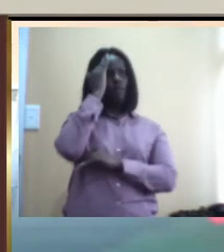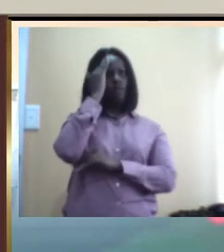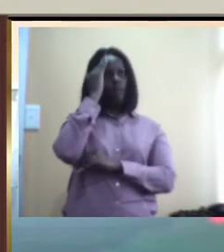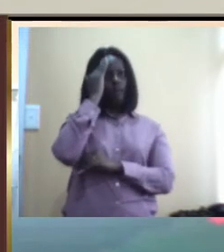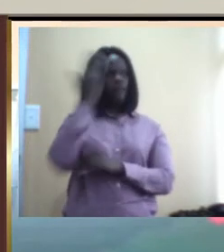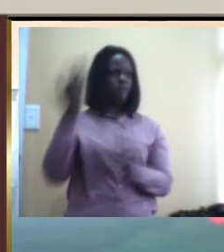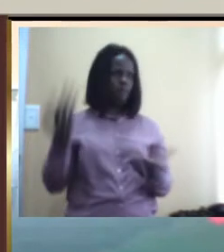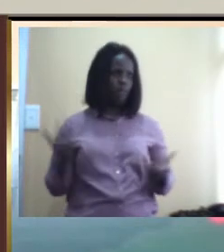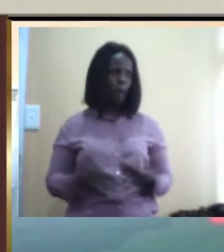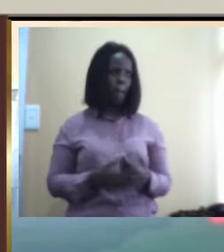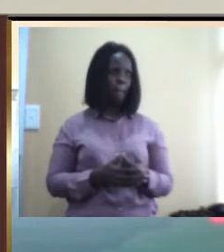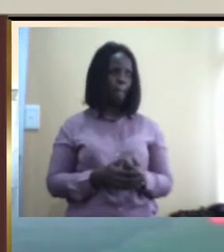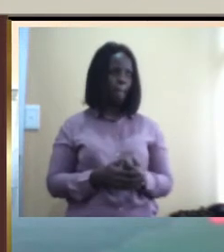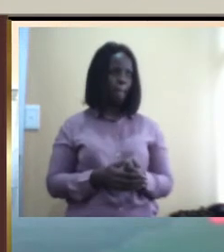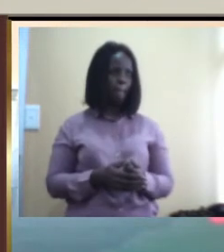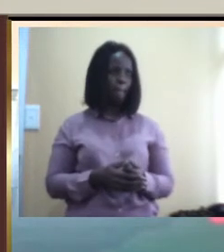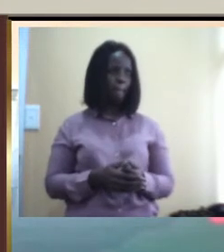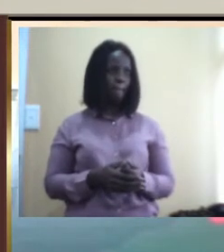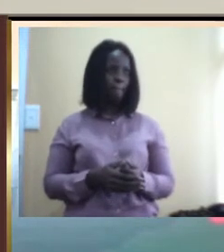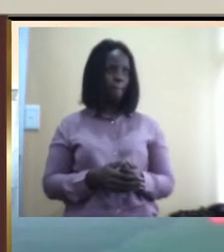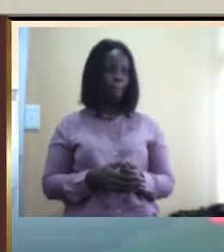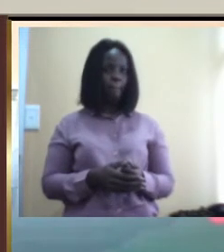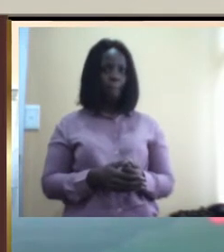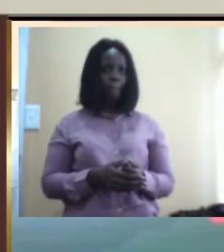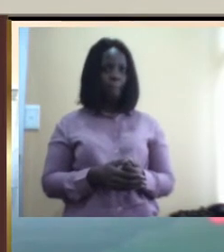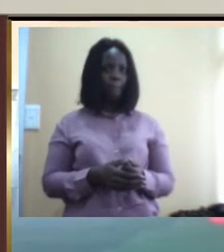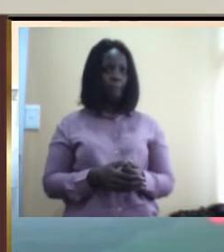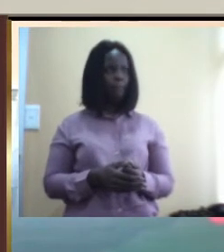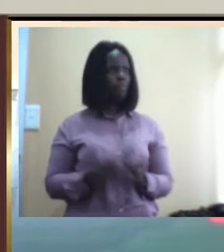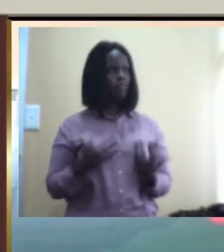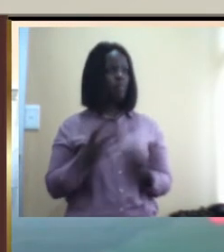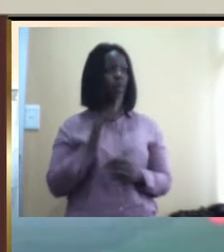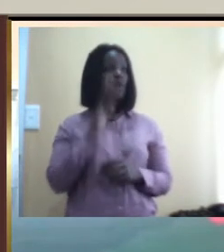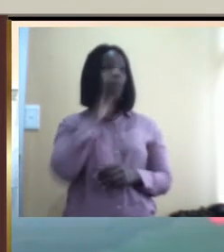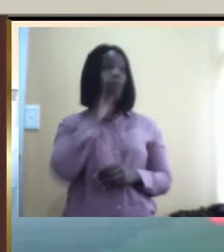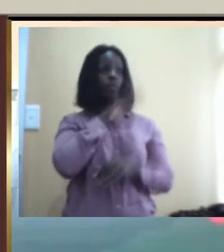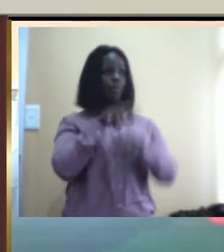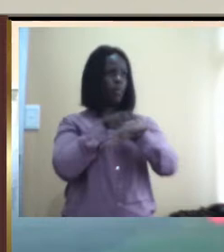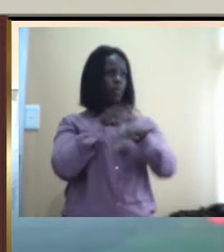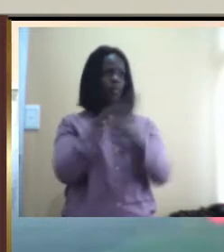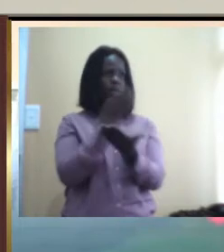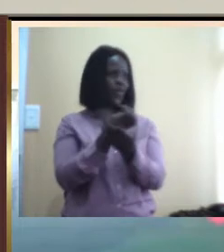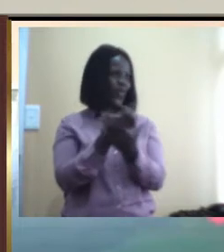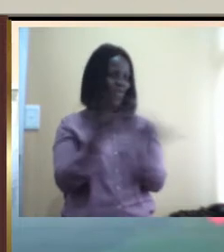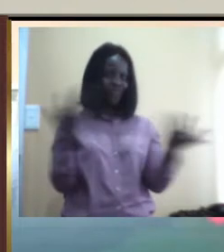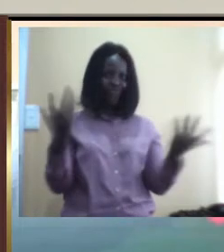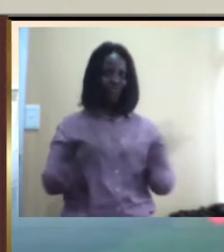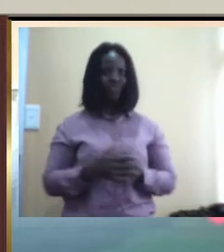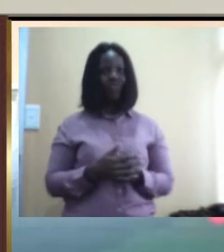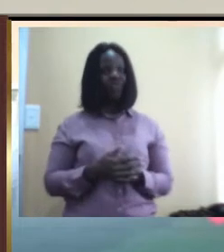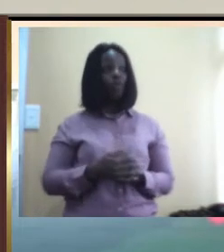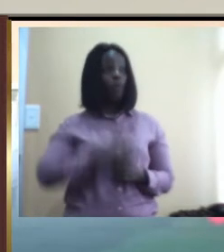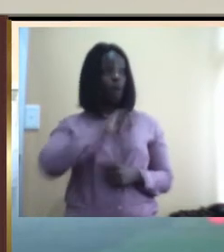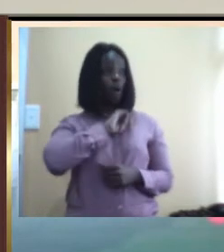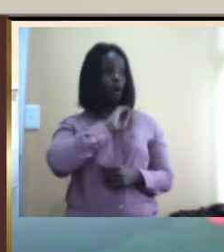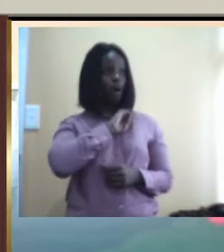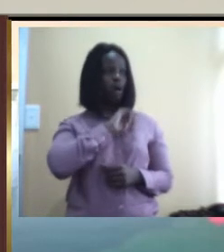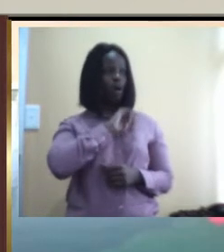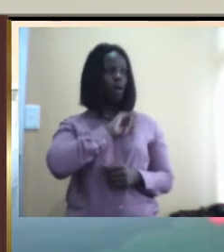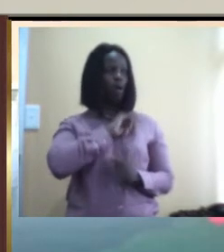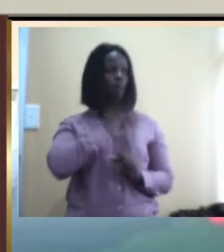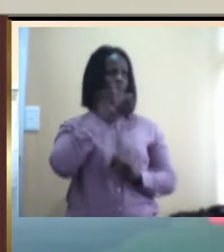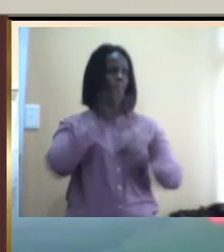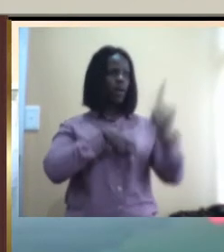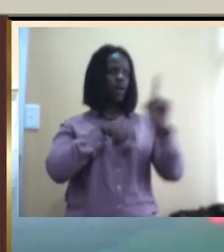without it, there is no economy to speak of. It is because of this reason that one of the founding fathers of